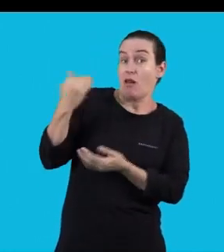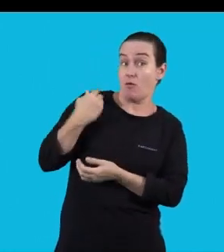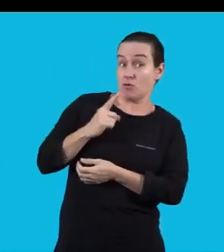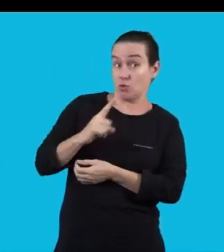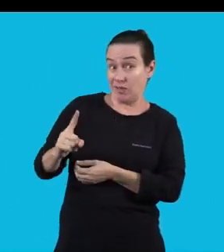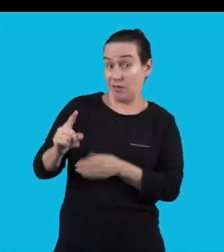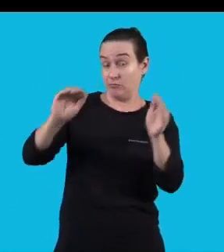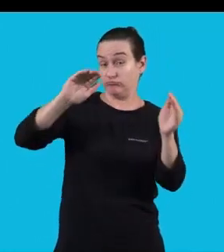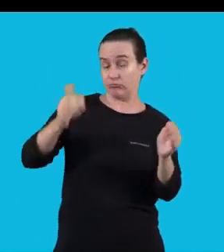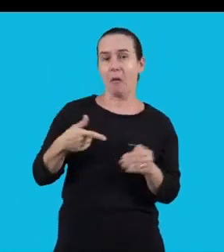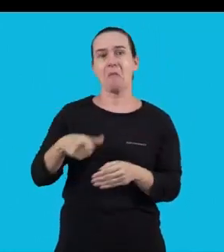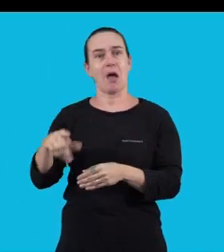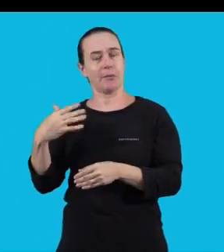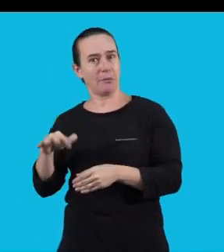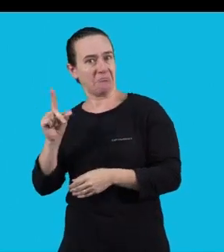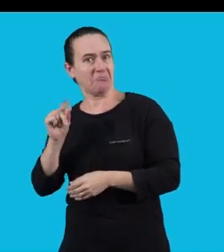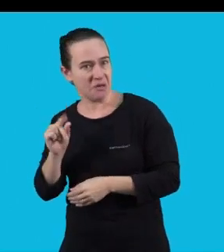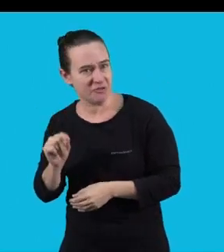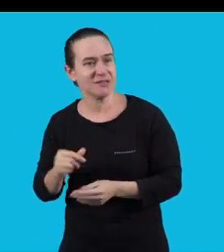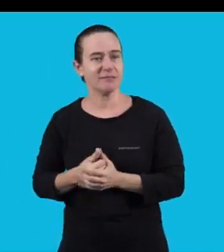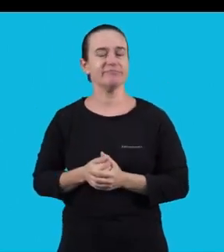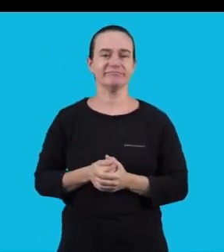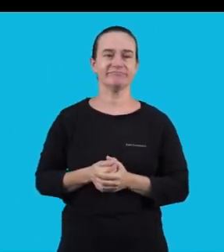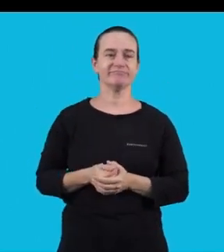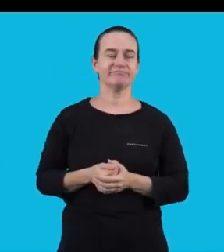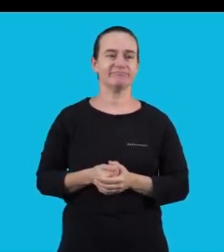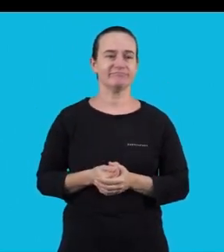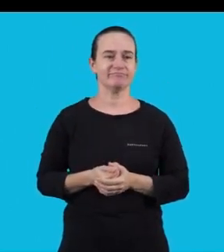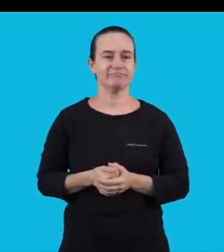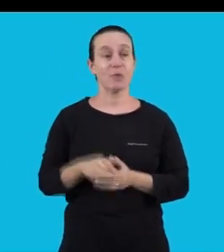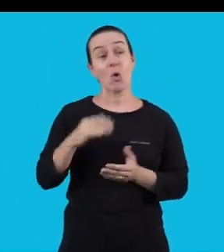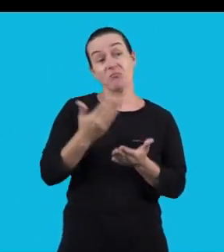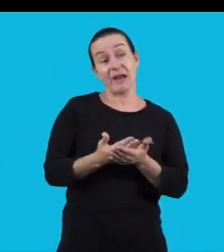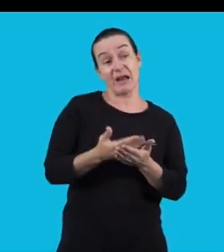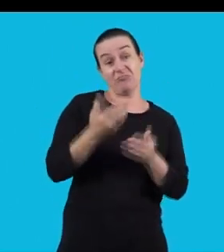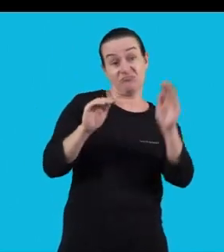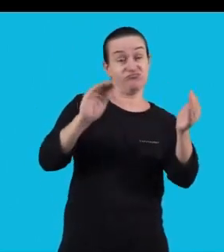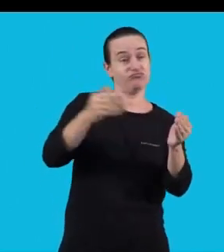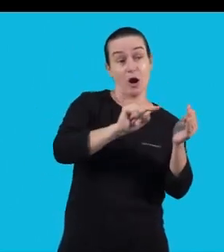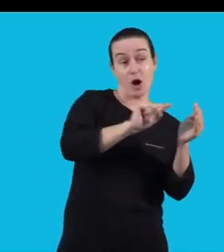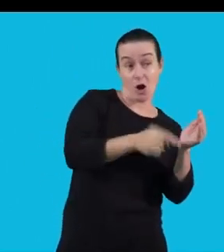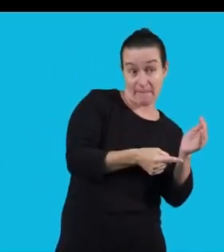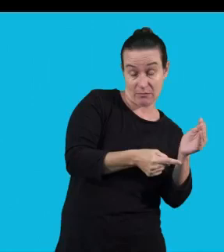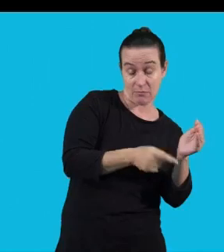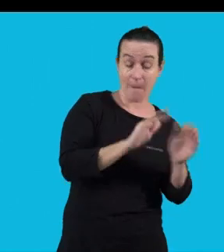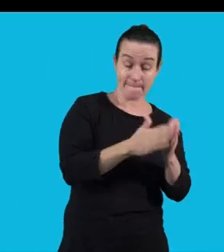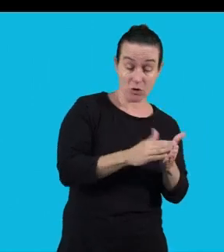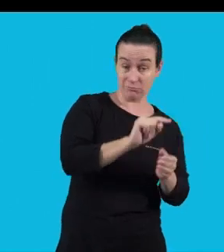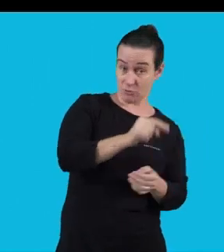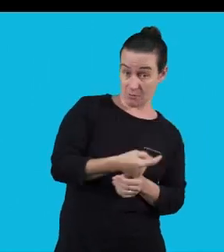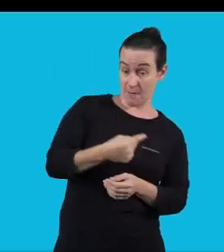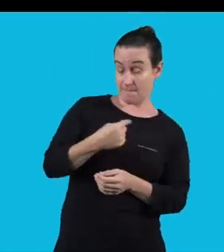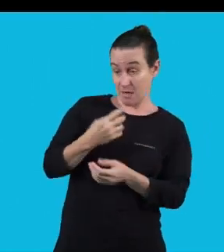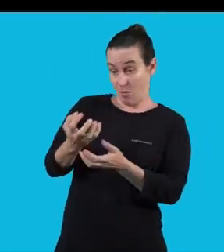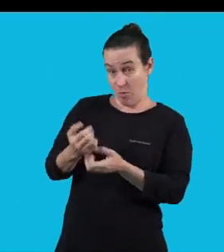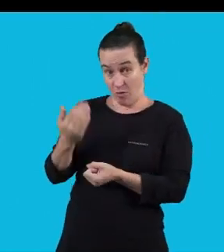brackets, was fascinating. You could also replace brackets with commas. The book, comma, which I borrowed last